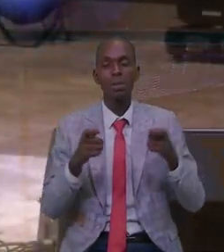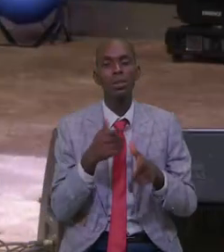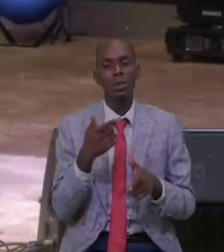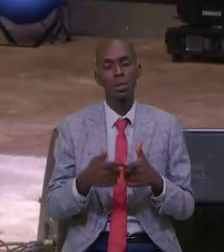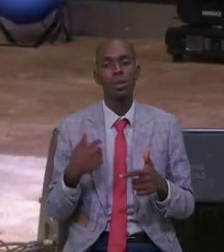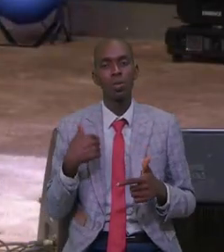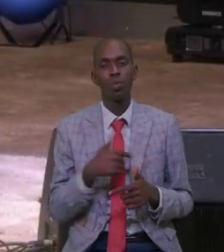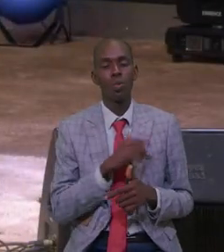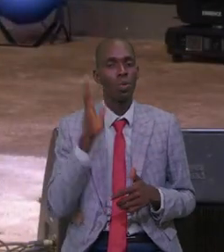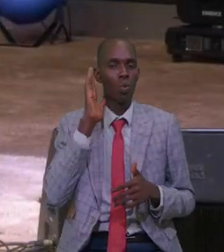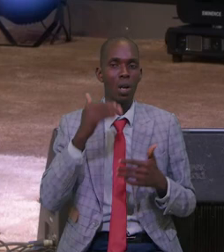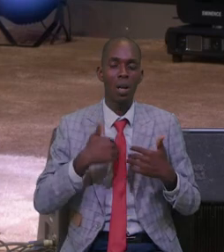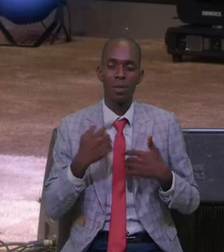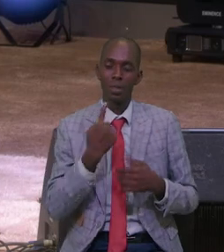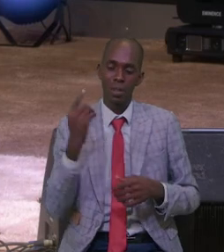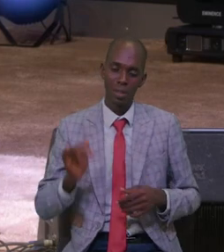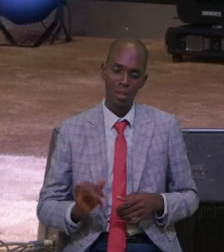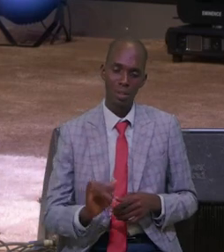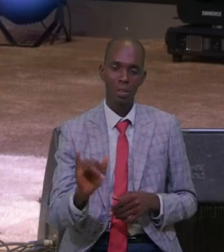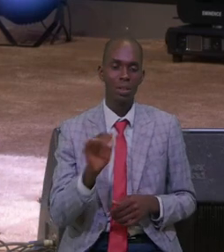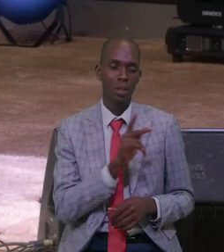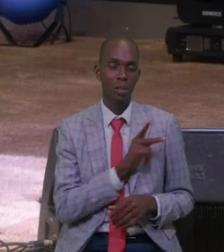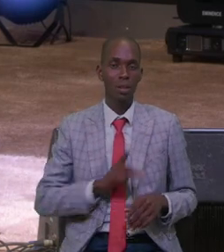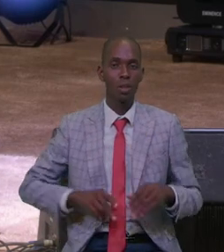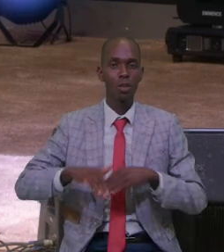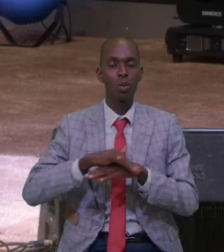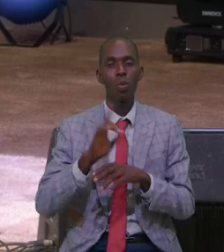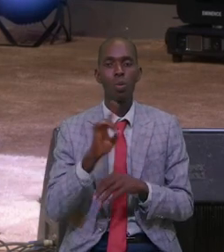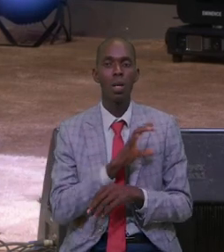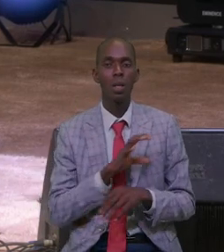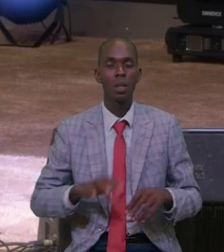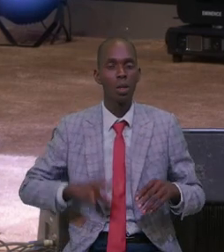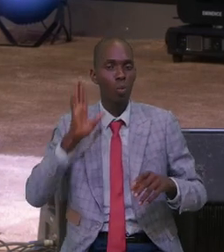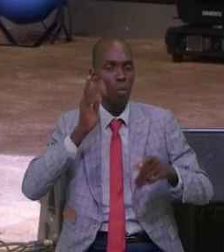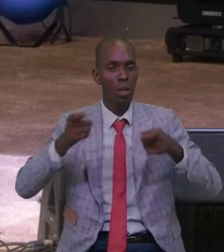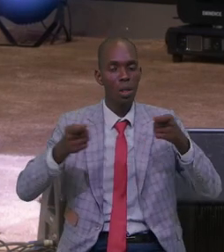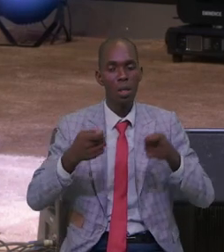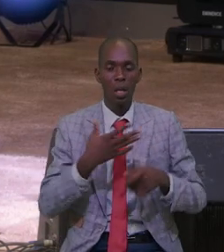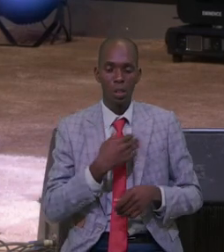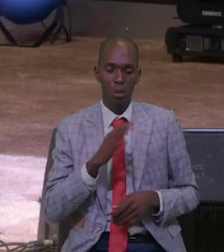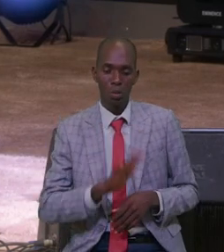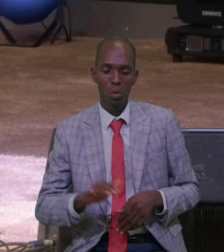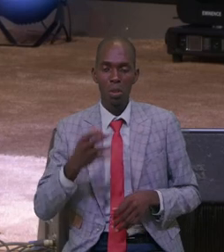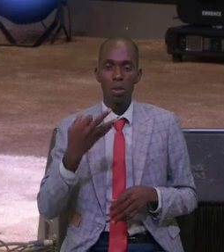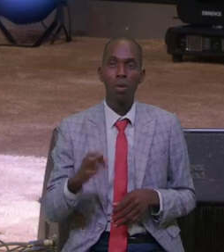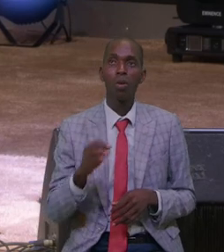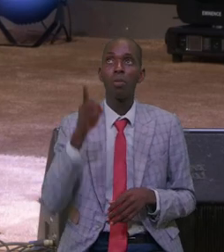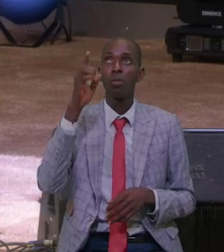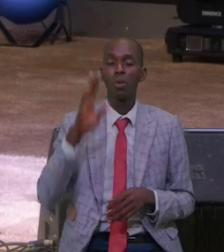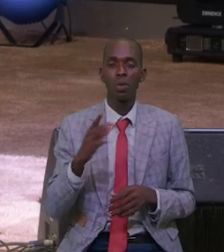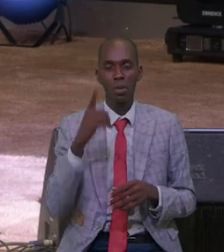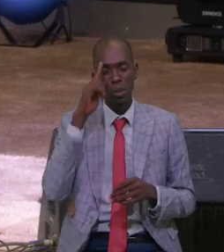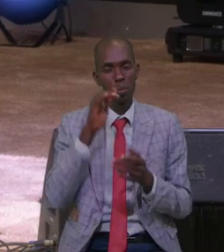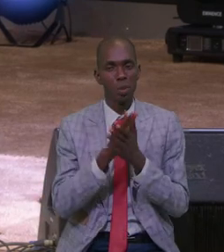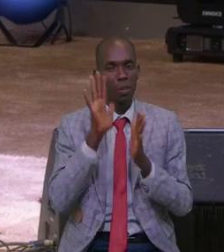everlasting, the eternal kingdom, where Christ will reign, and the saints of God, the children of God, will reign with